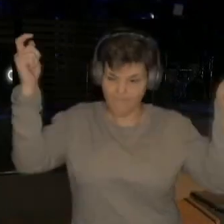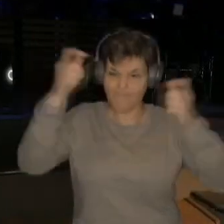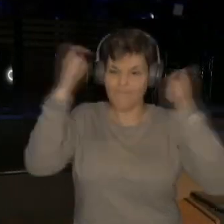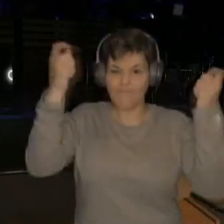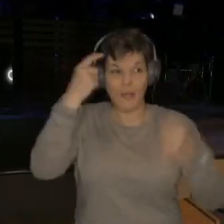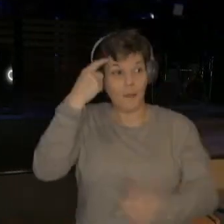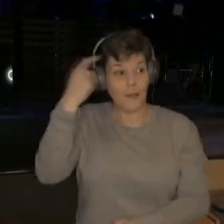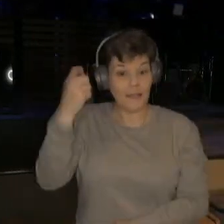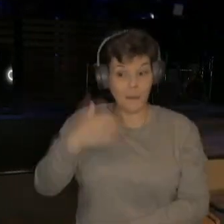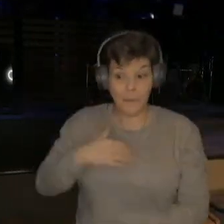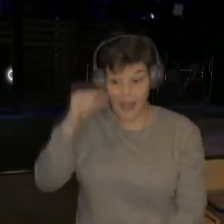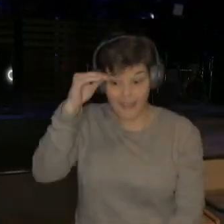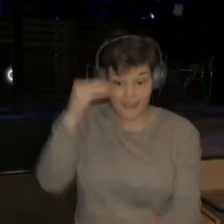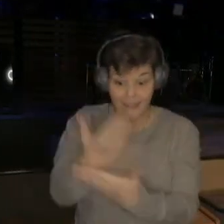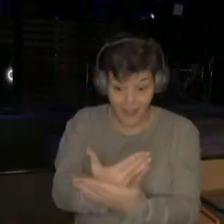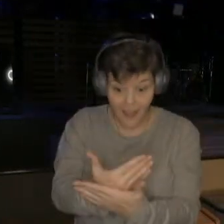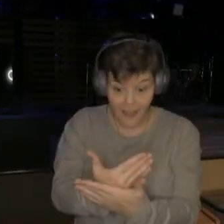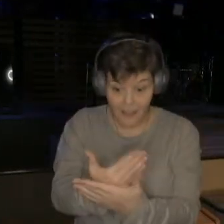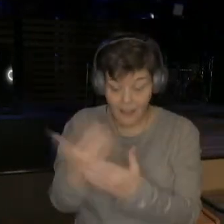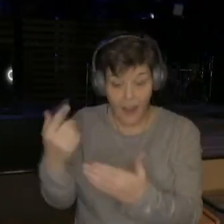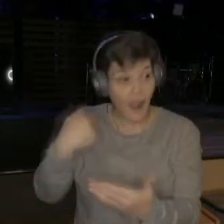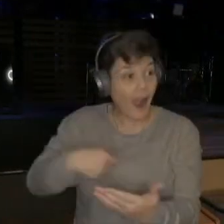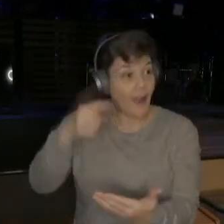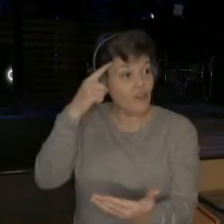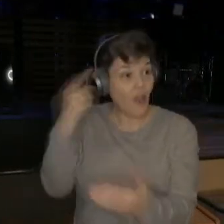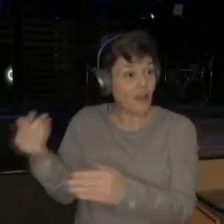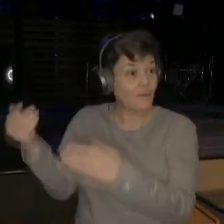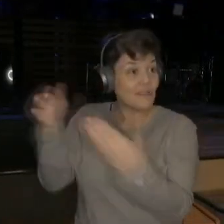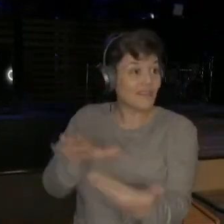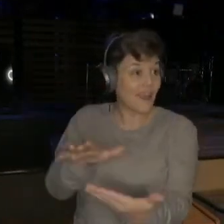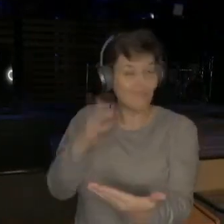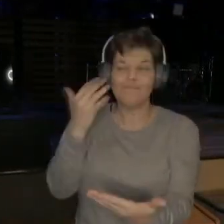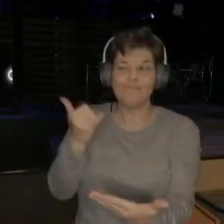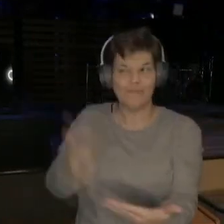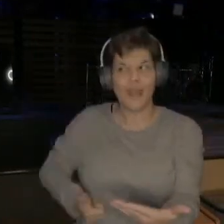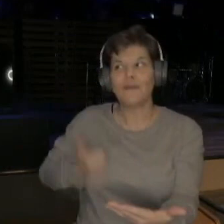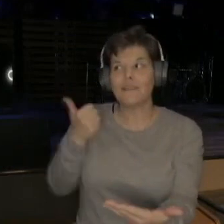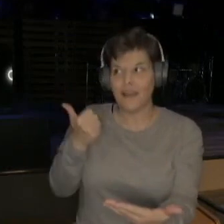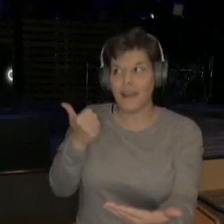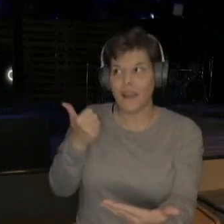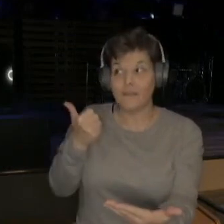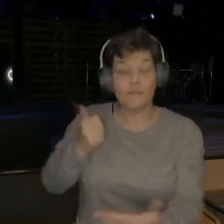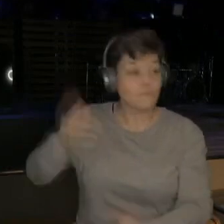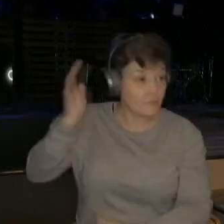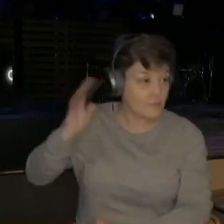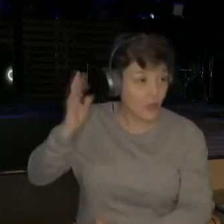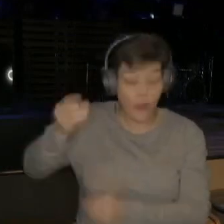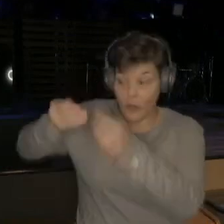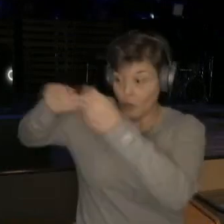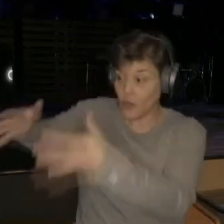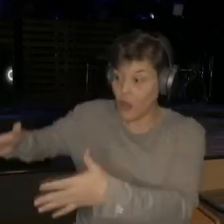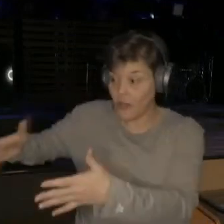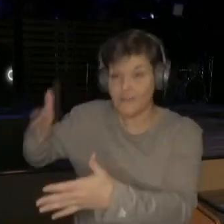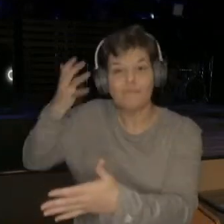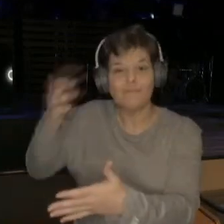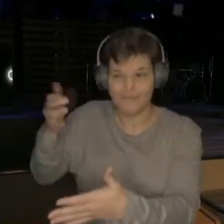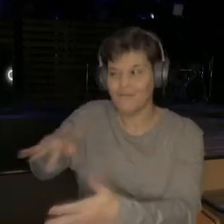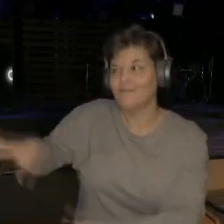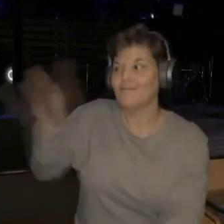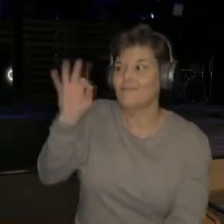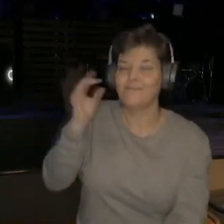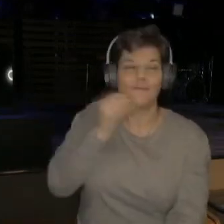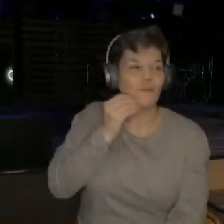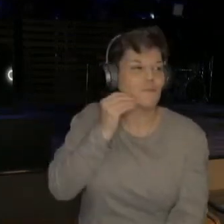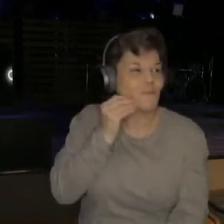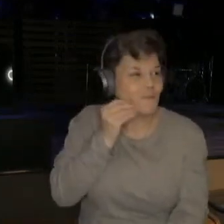alive. Once he was lost, but now he is found. And everyone celebrated with